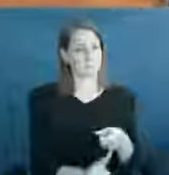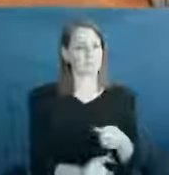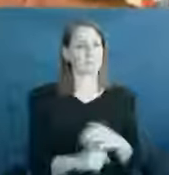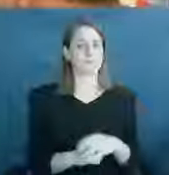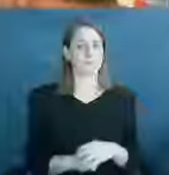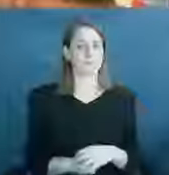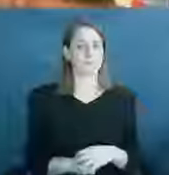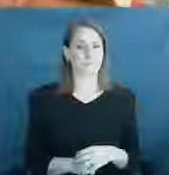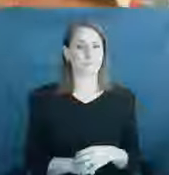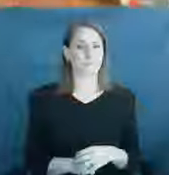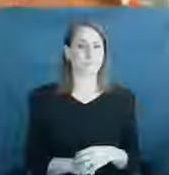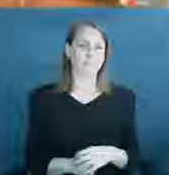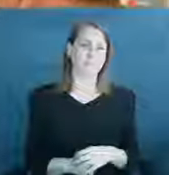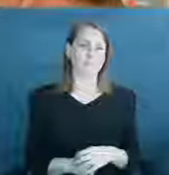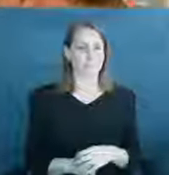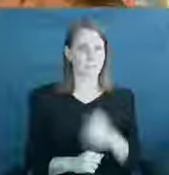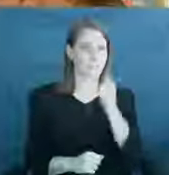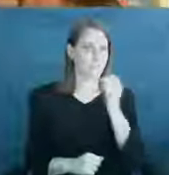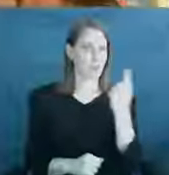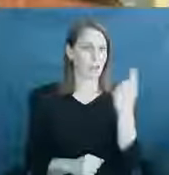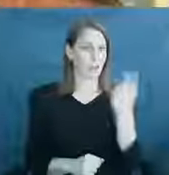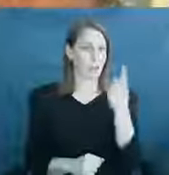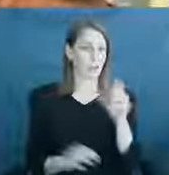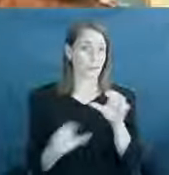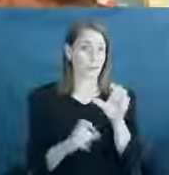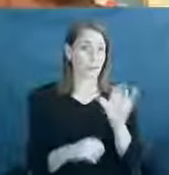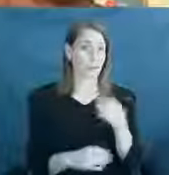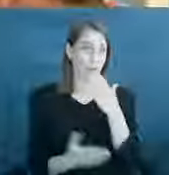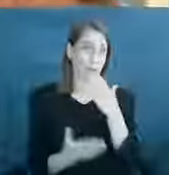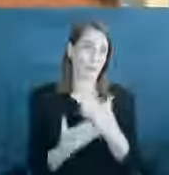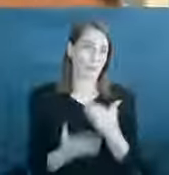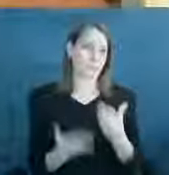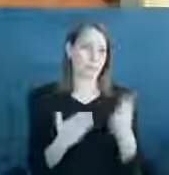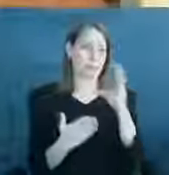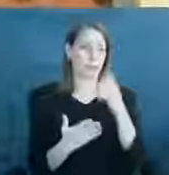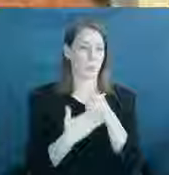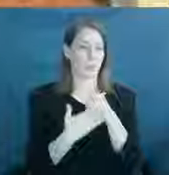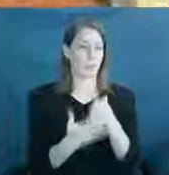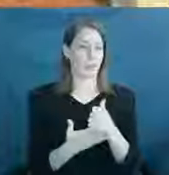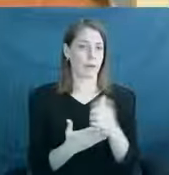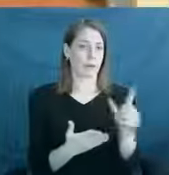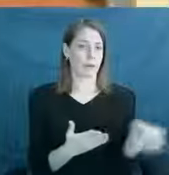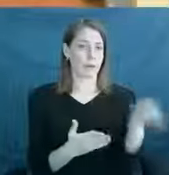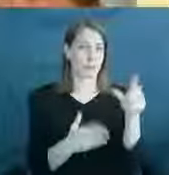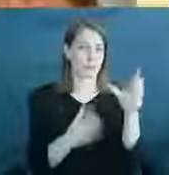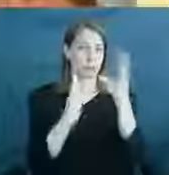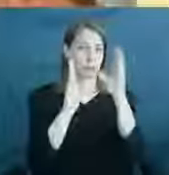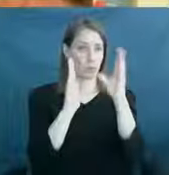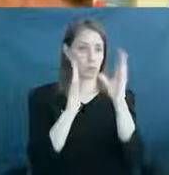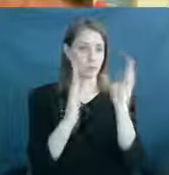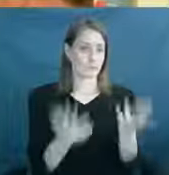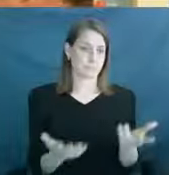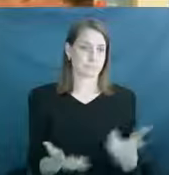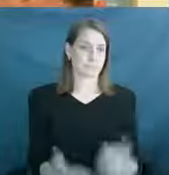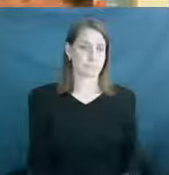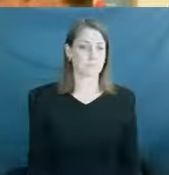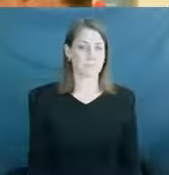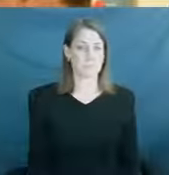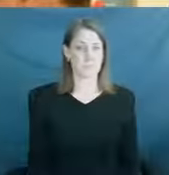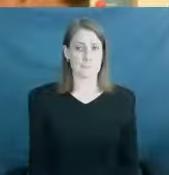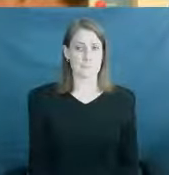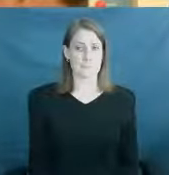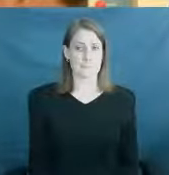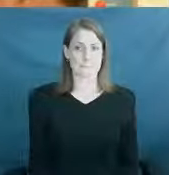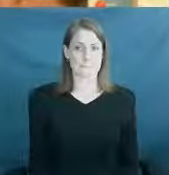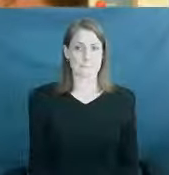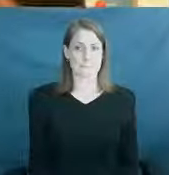I can cope with big picture. I Yeah. can cope with little picture. I don't always feel like I feed it across well, and maybe